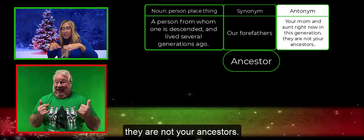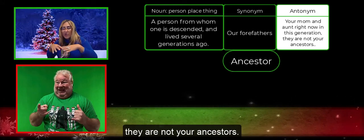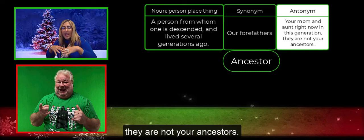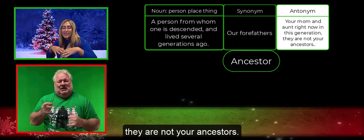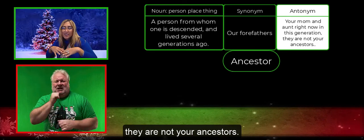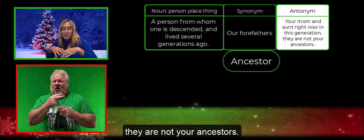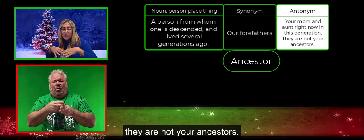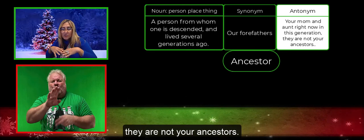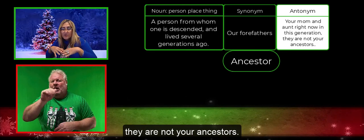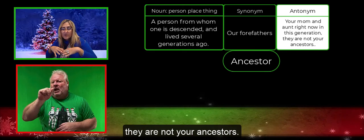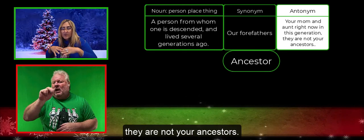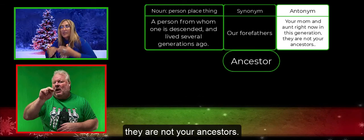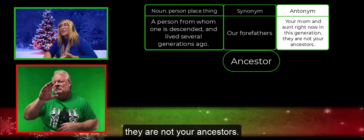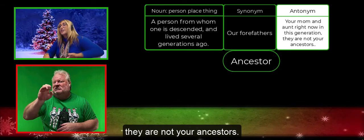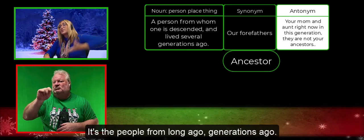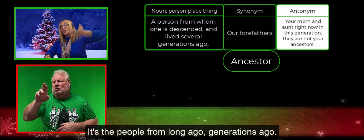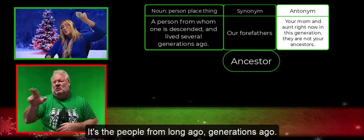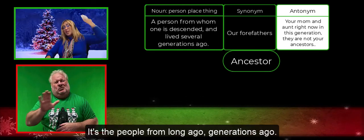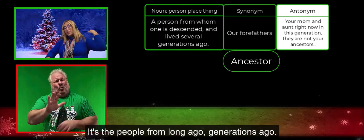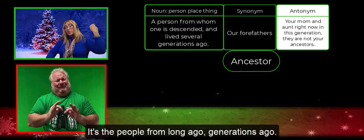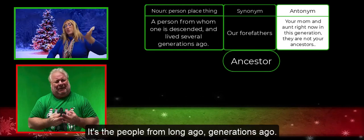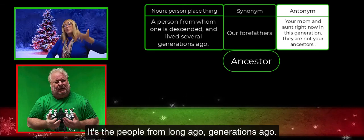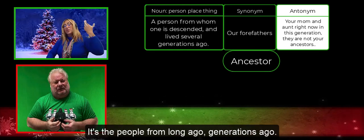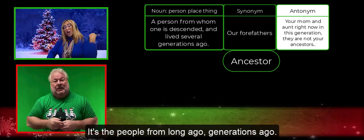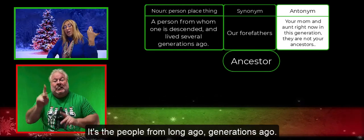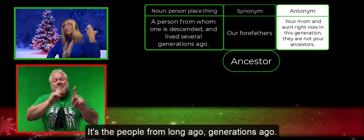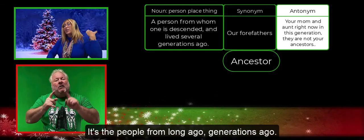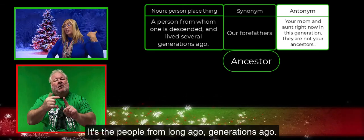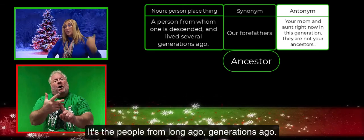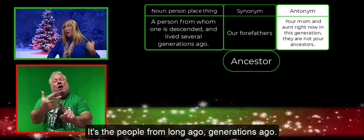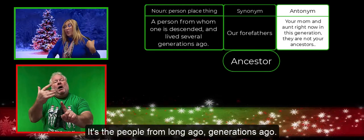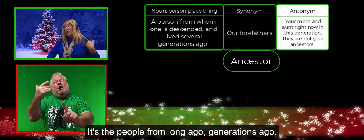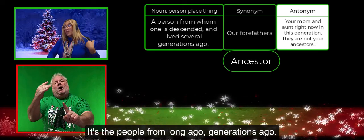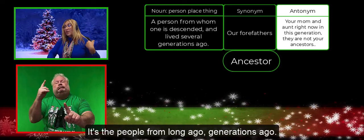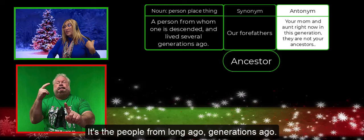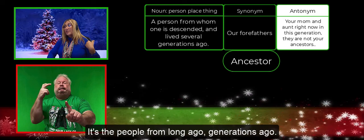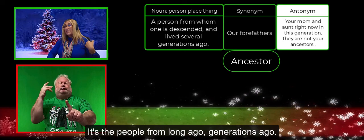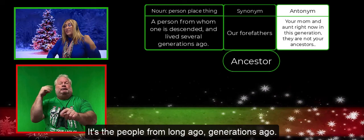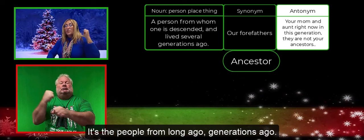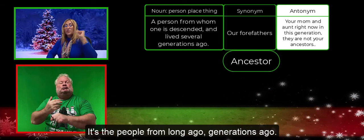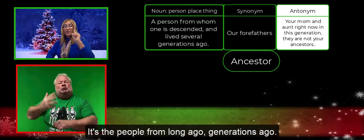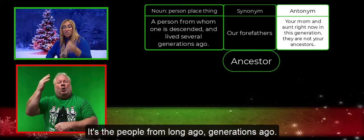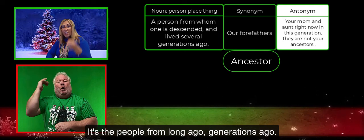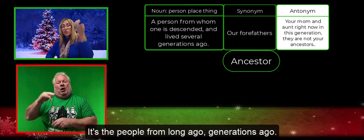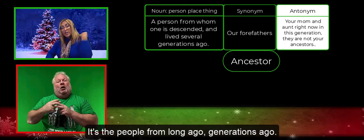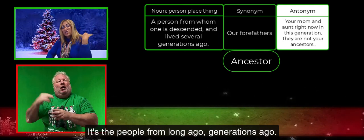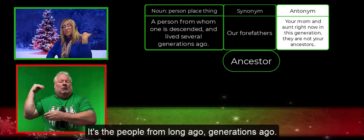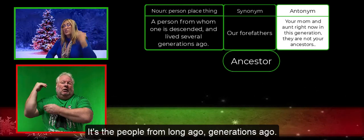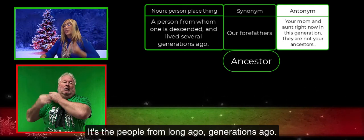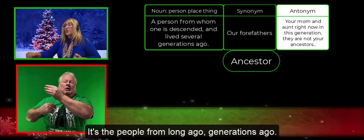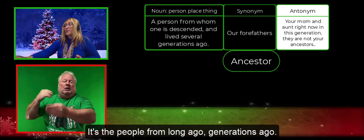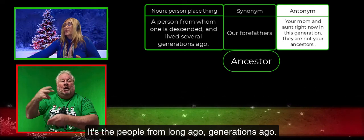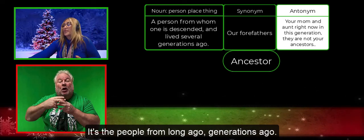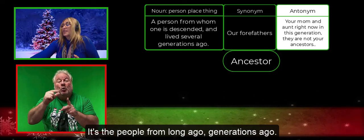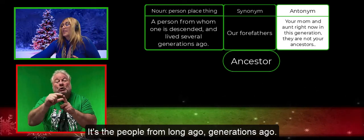not your ancestors. It's the people from long ago, from generations